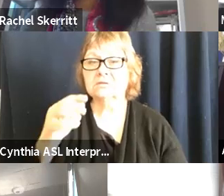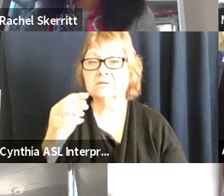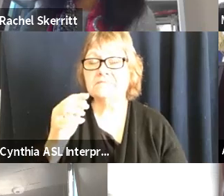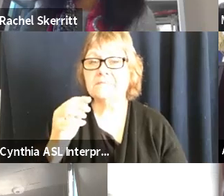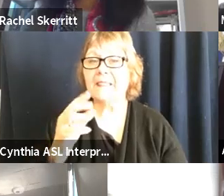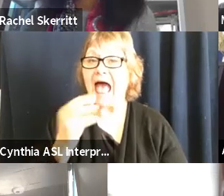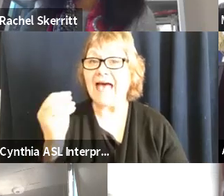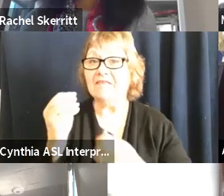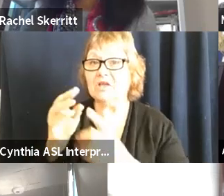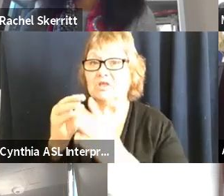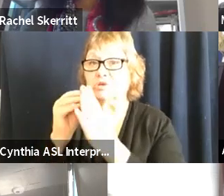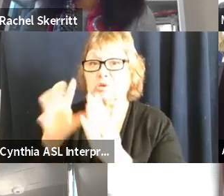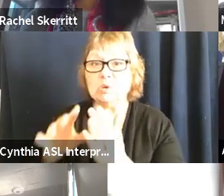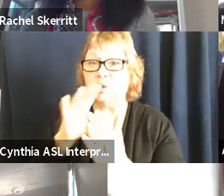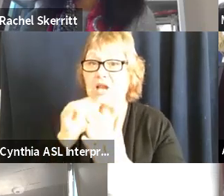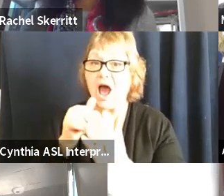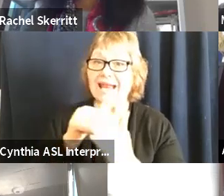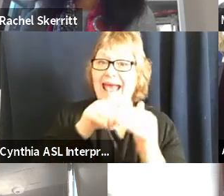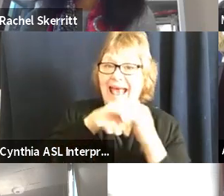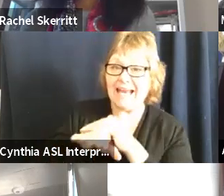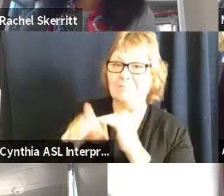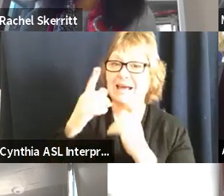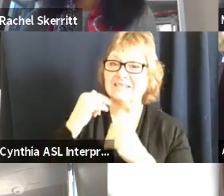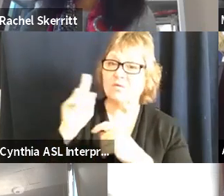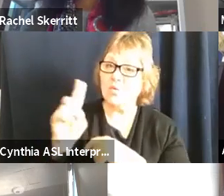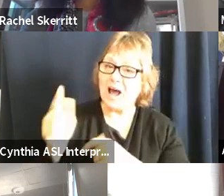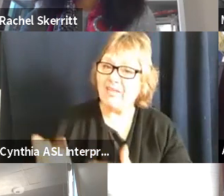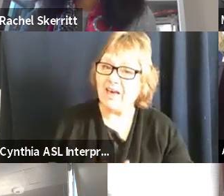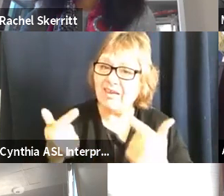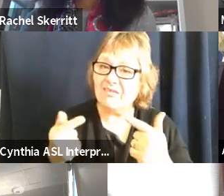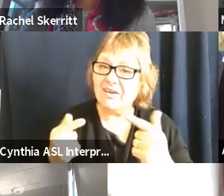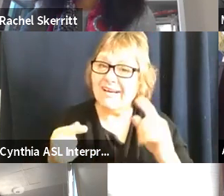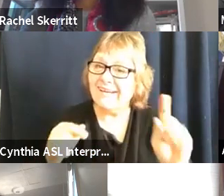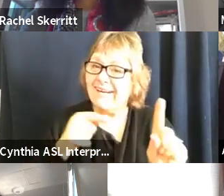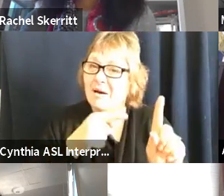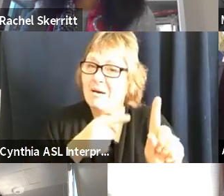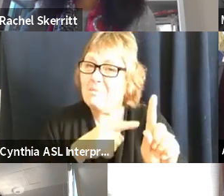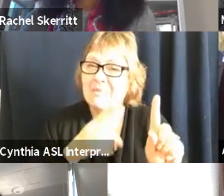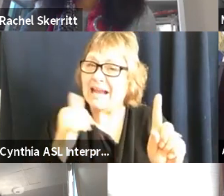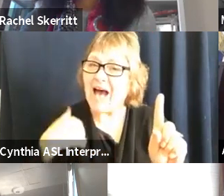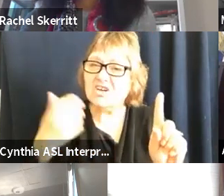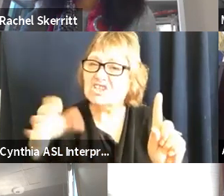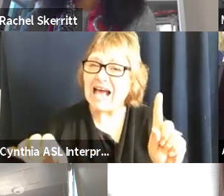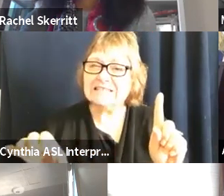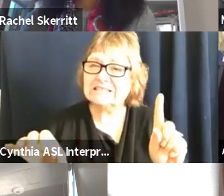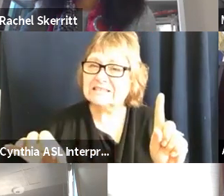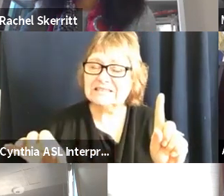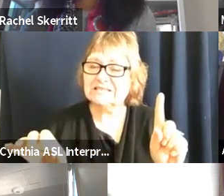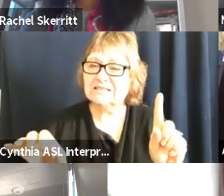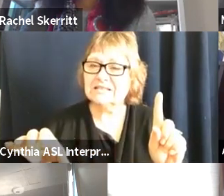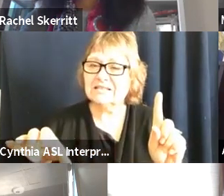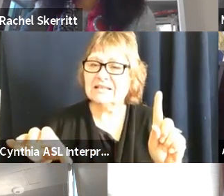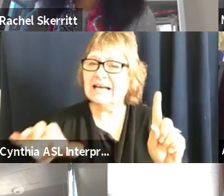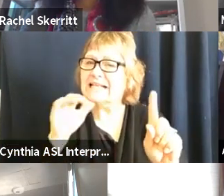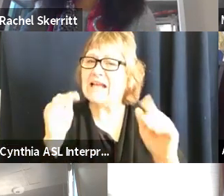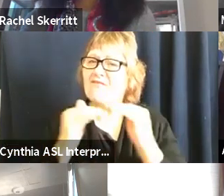And the student that didn't get admission because of the SIP code system that they didn't have a chance for the admission is very unfair